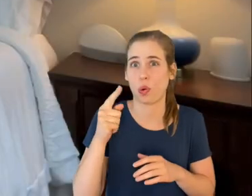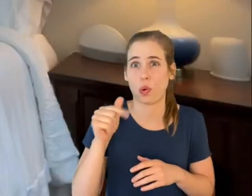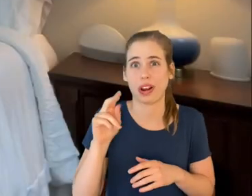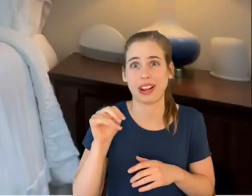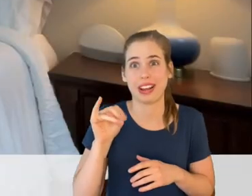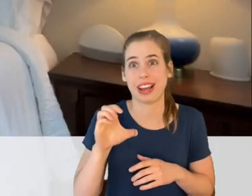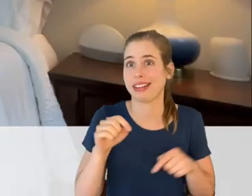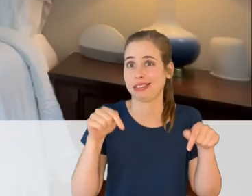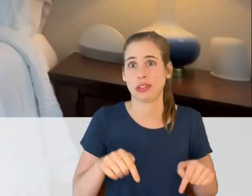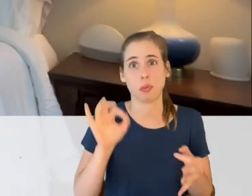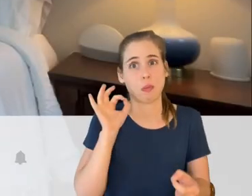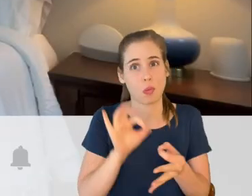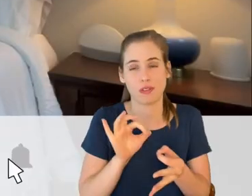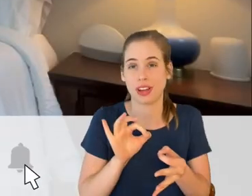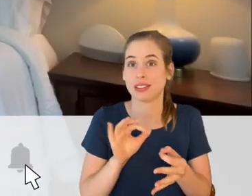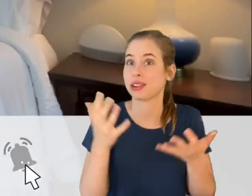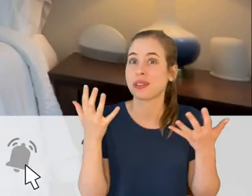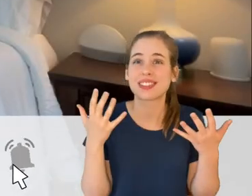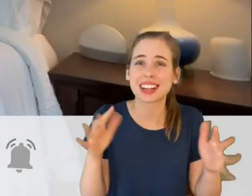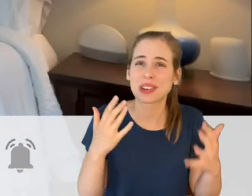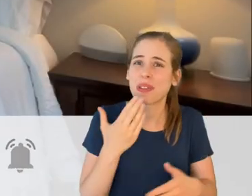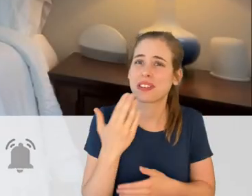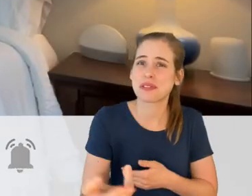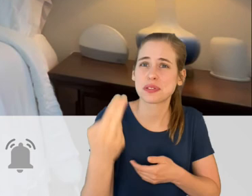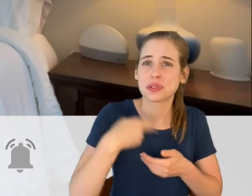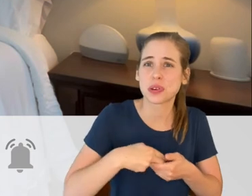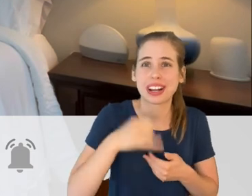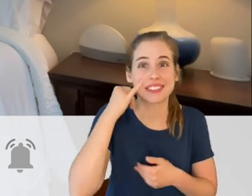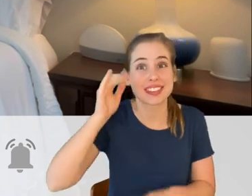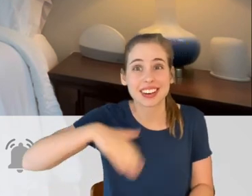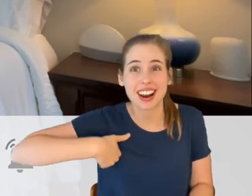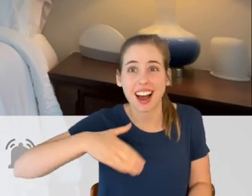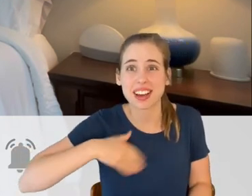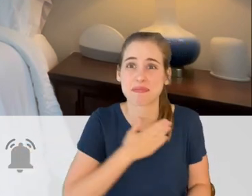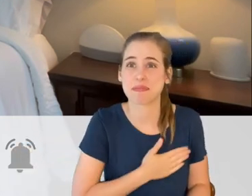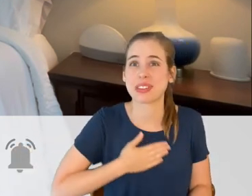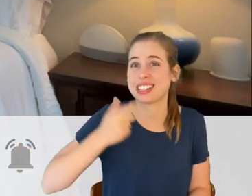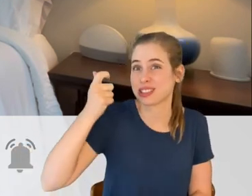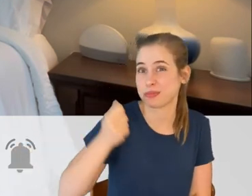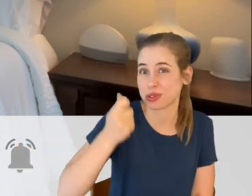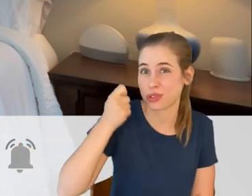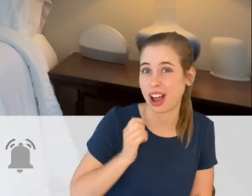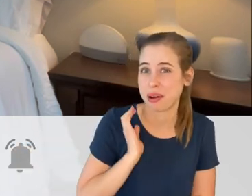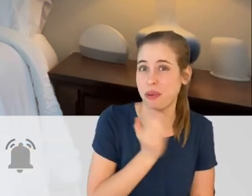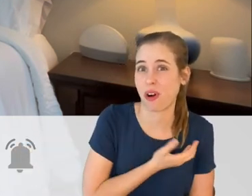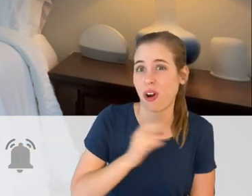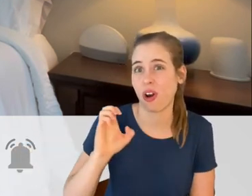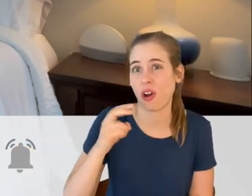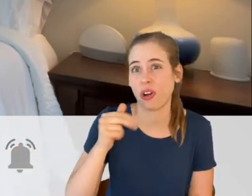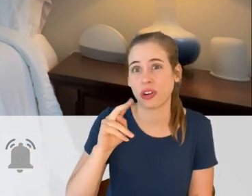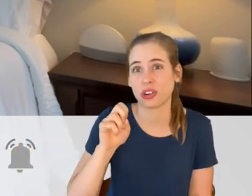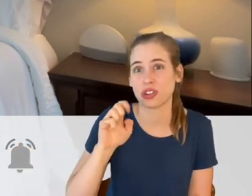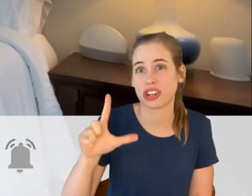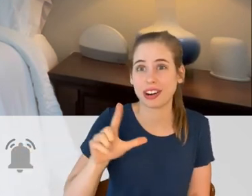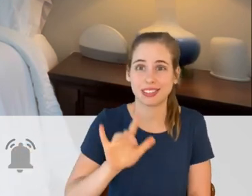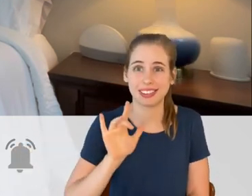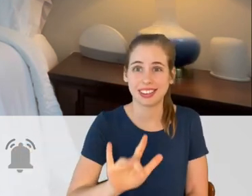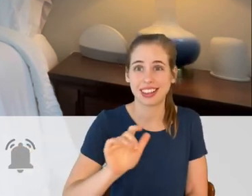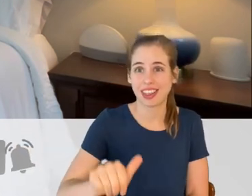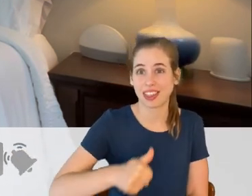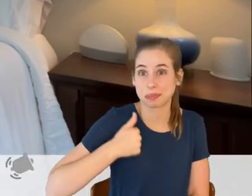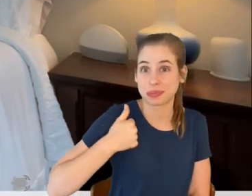So that'll do it. Thanks so much for joining us today. If you haven't already, please subscribe to our channel. Give us a thumbs up. If you guys